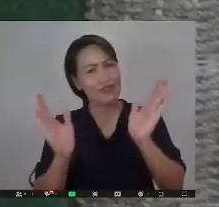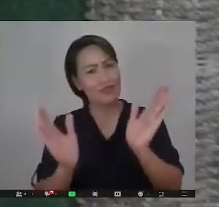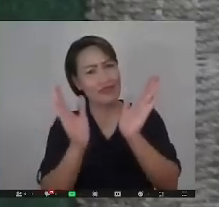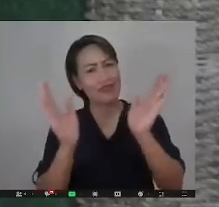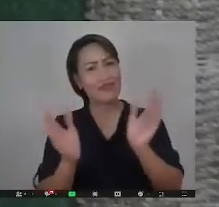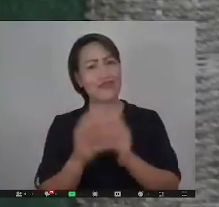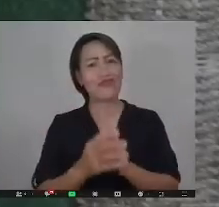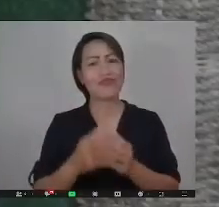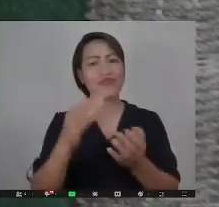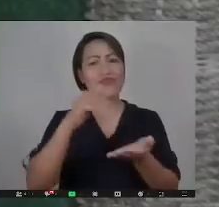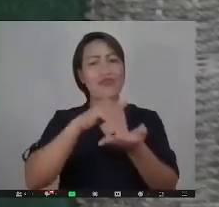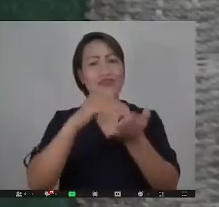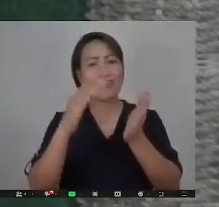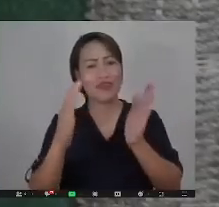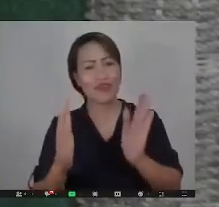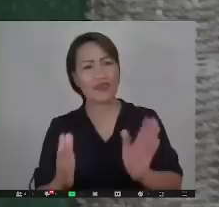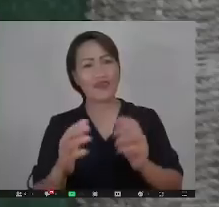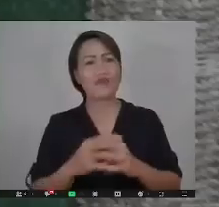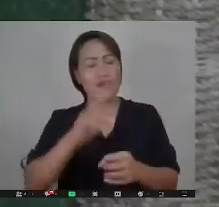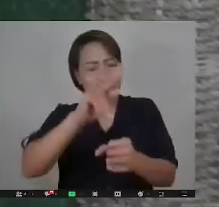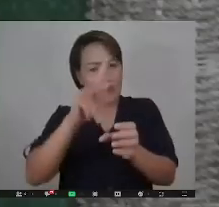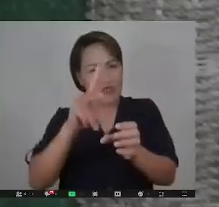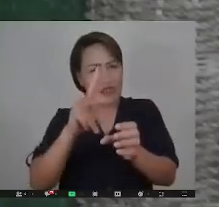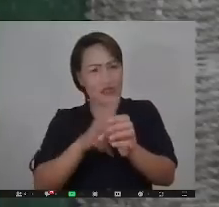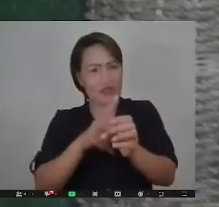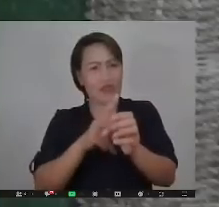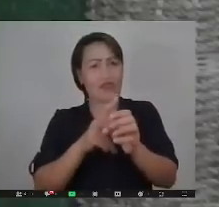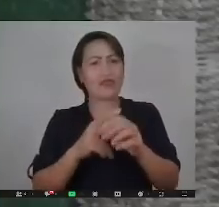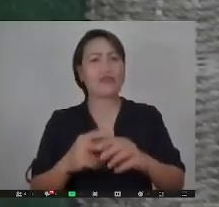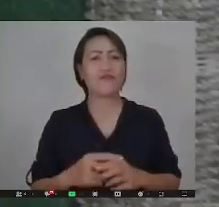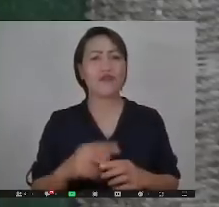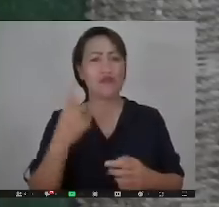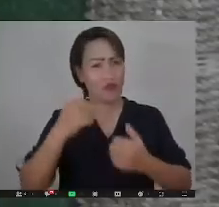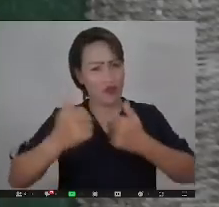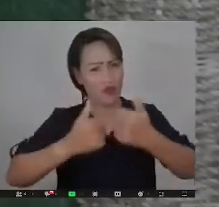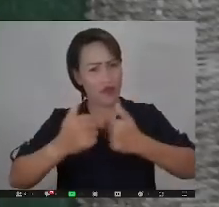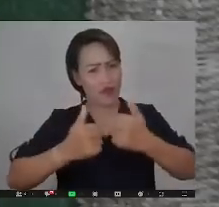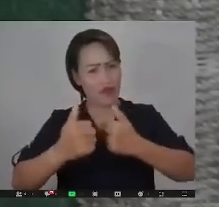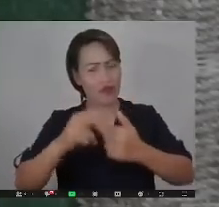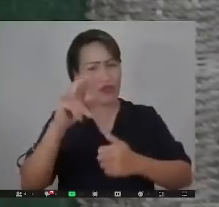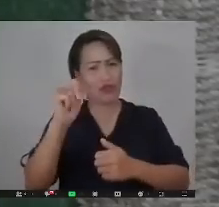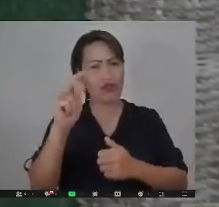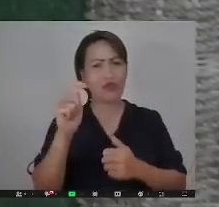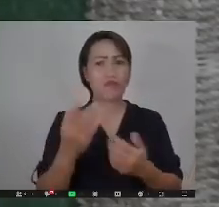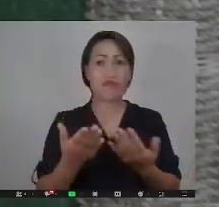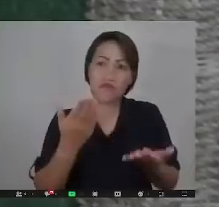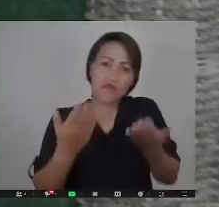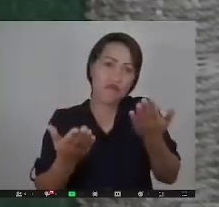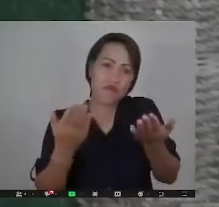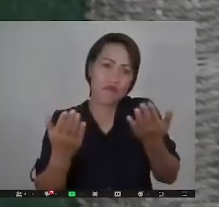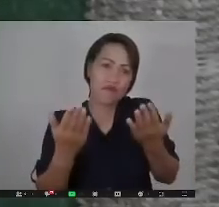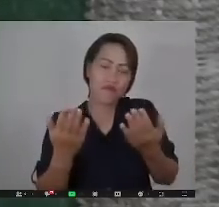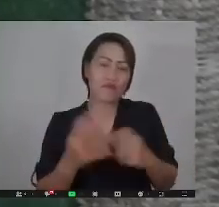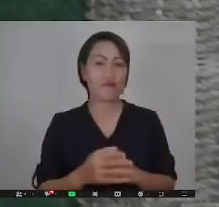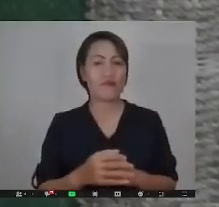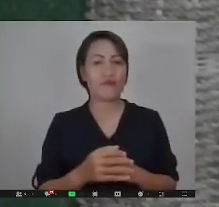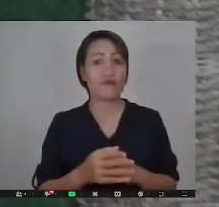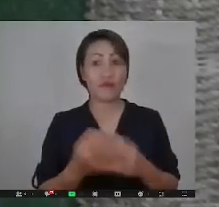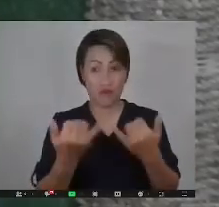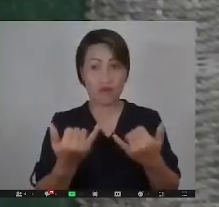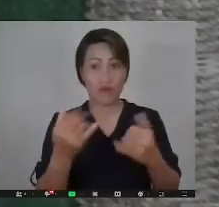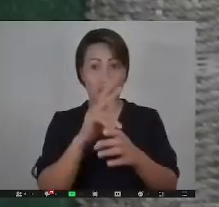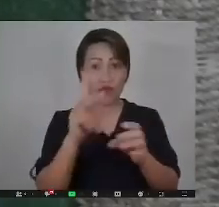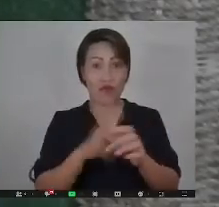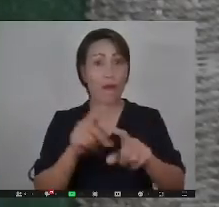our learners to participate in this kind of platform, because who knows, one day an NSTF participant today, an innovator and a